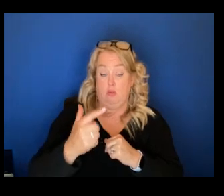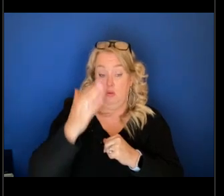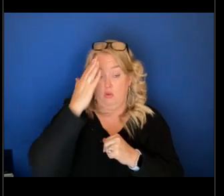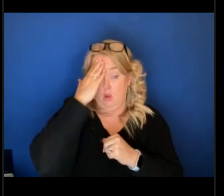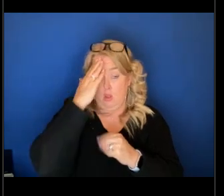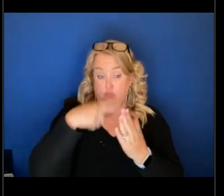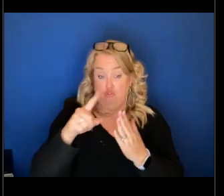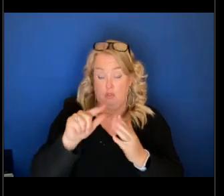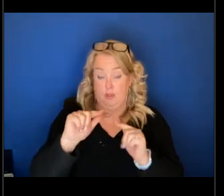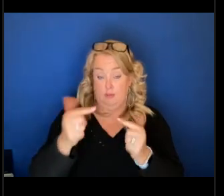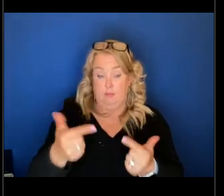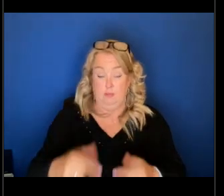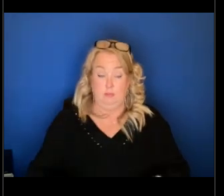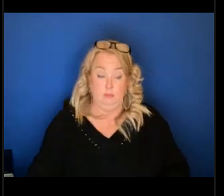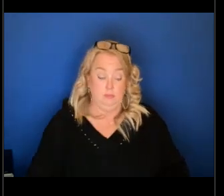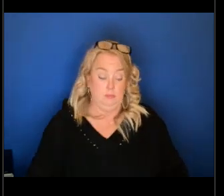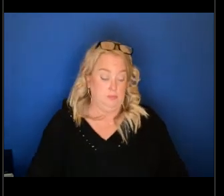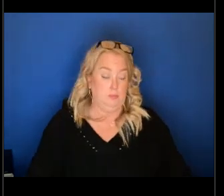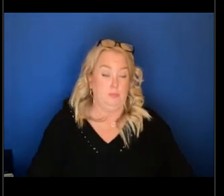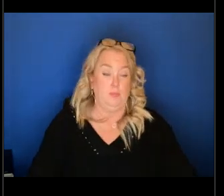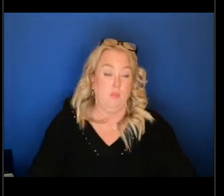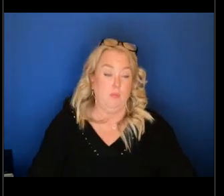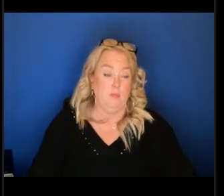checks, so I'm going to send it back to you.